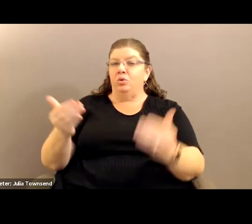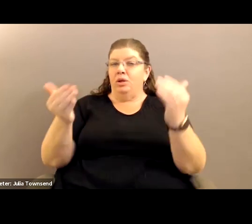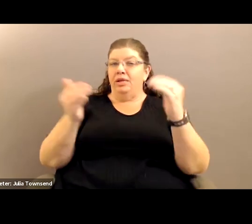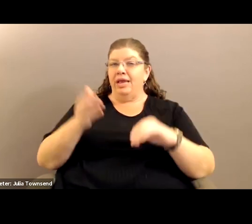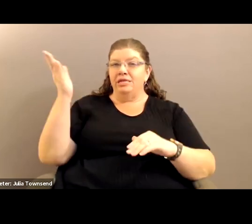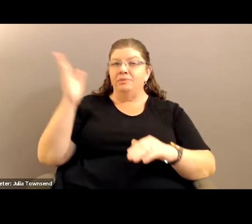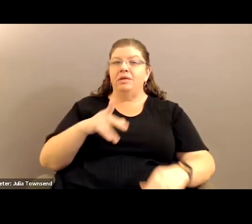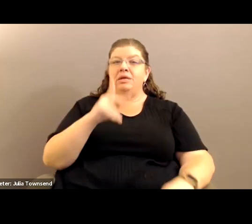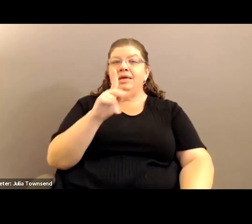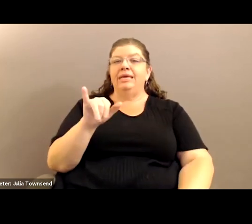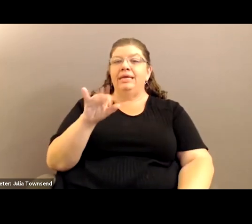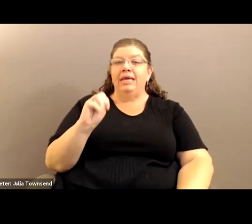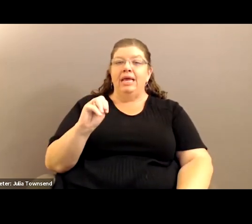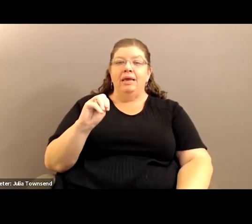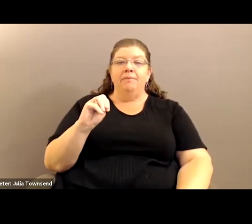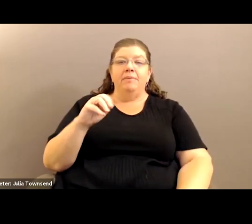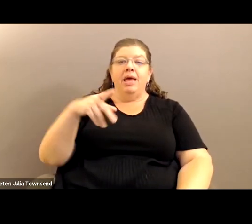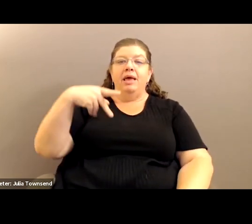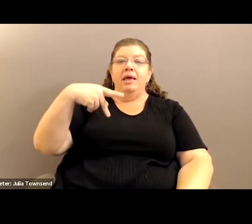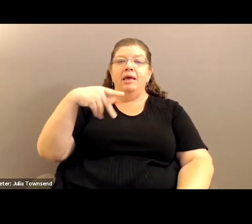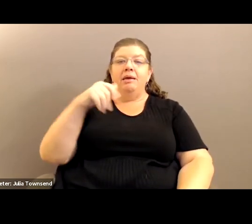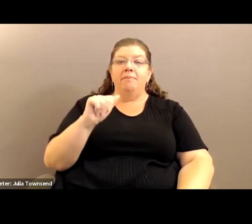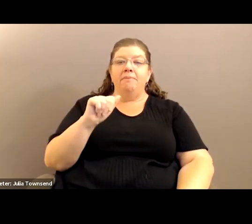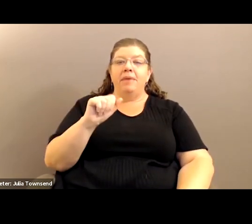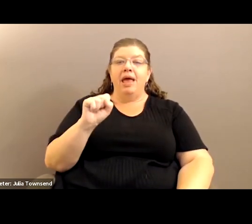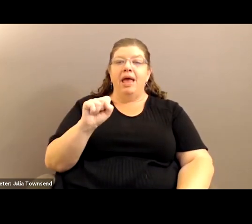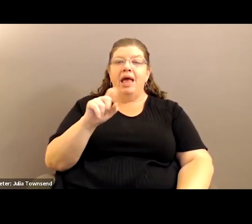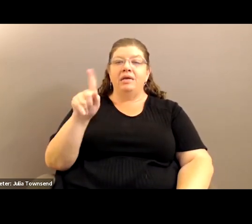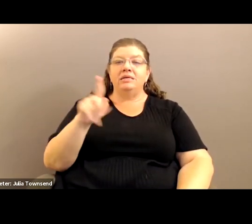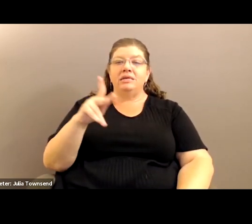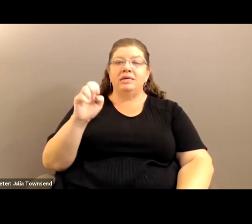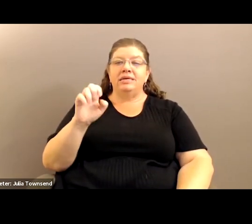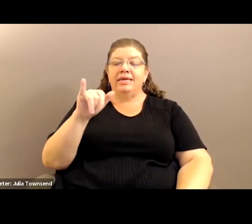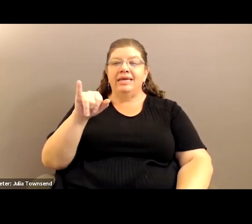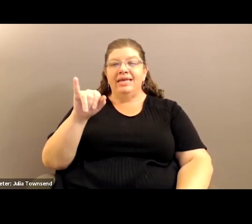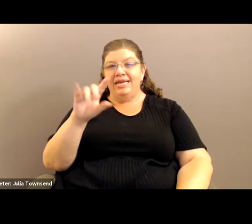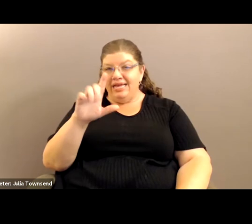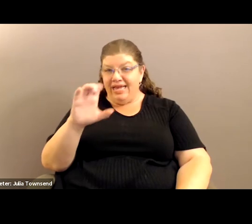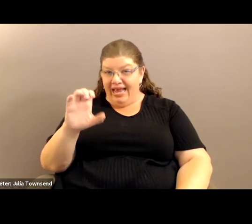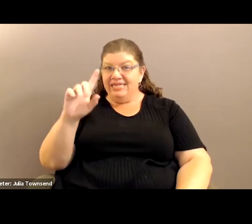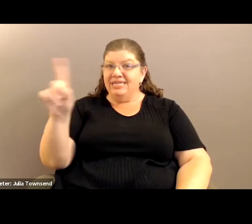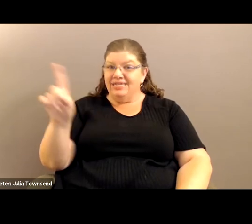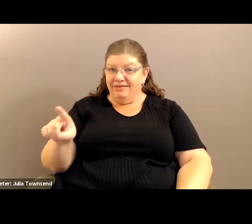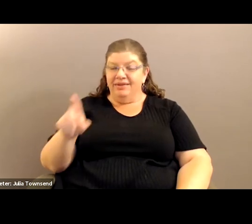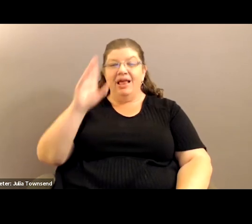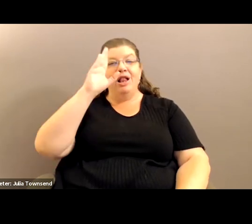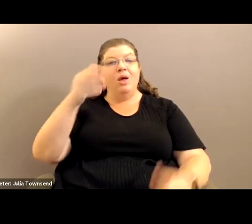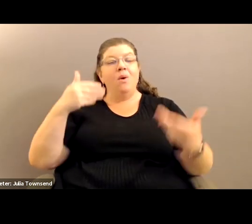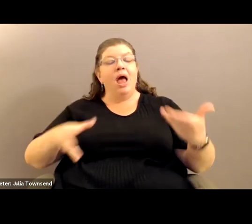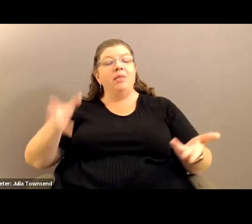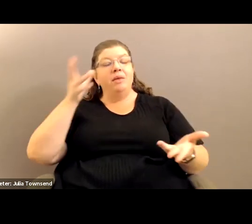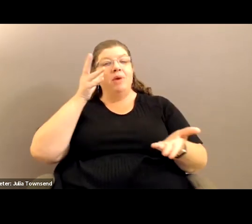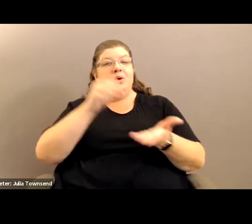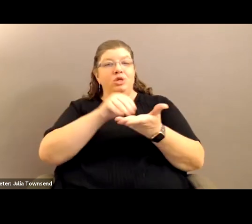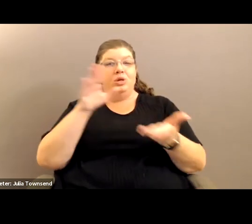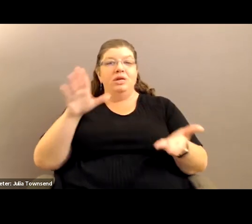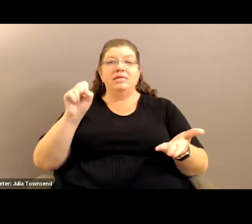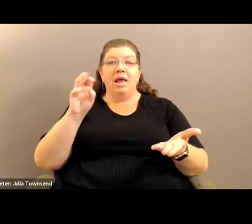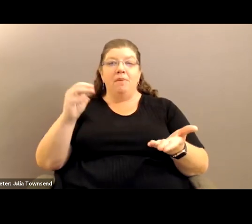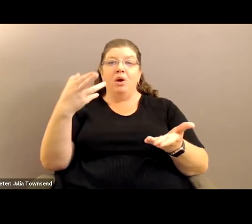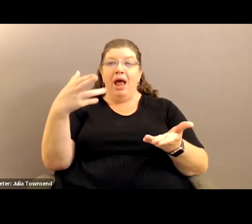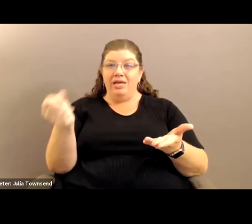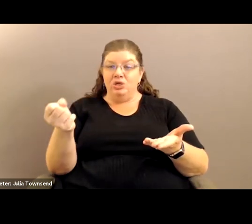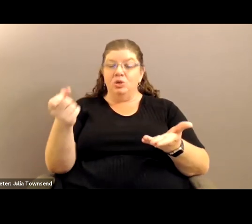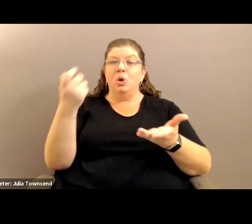is kim pass case hello board members and superintendent i'm a parent of a student at san marcos high school